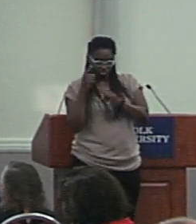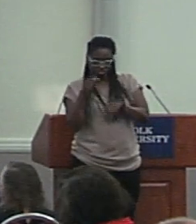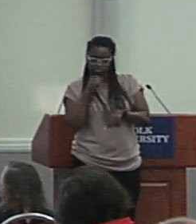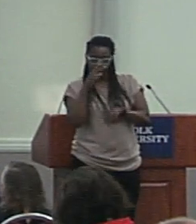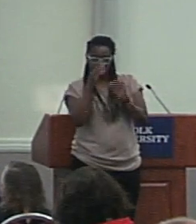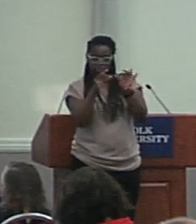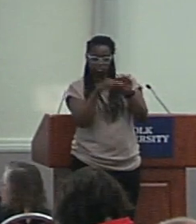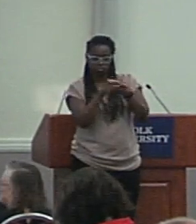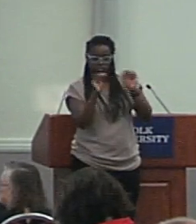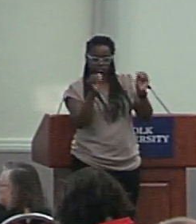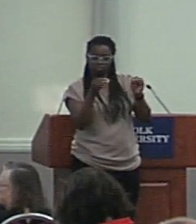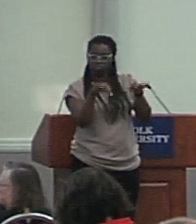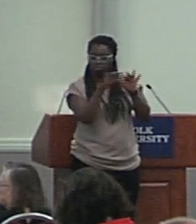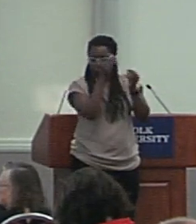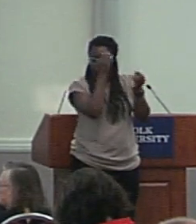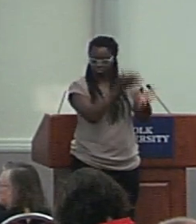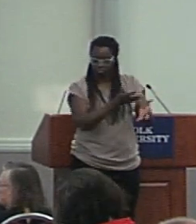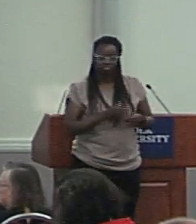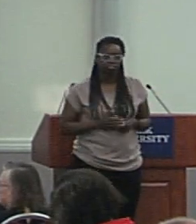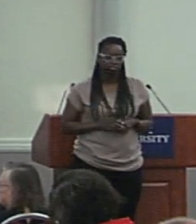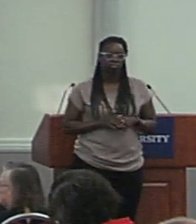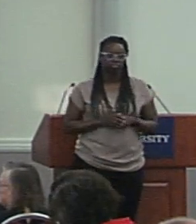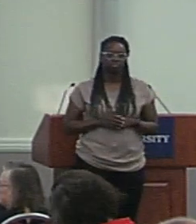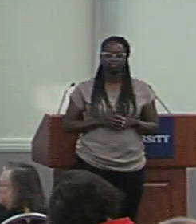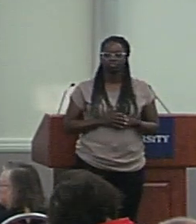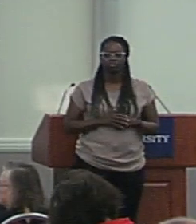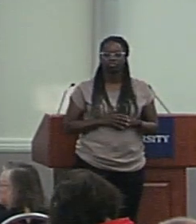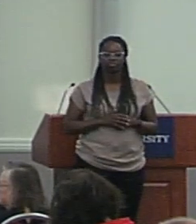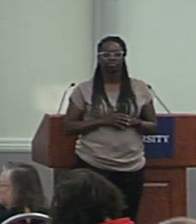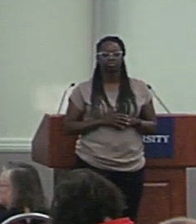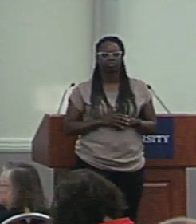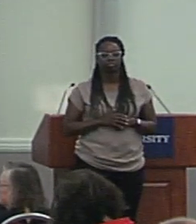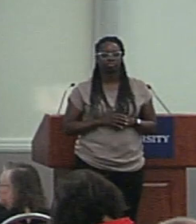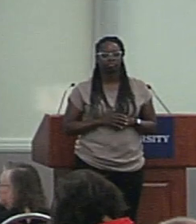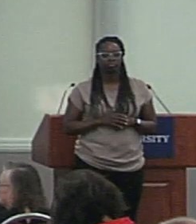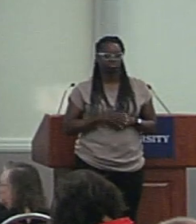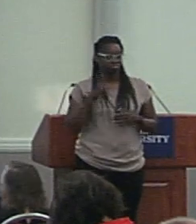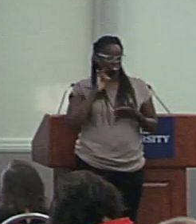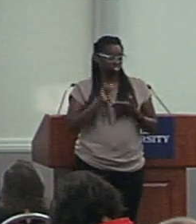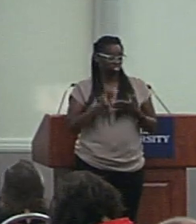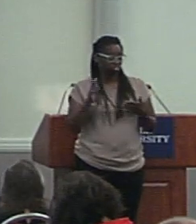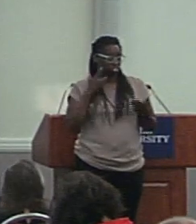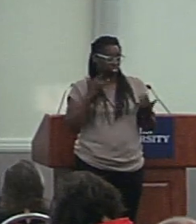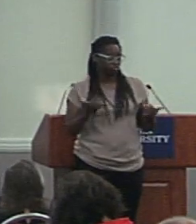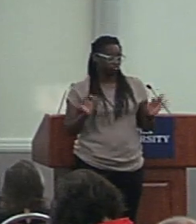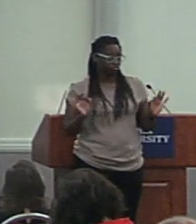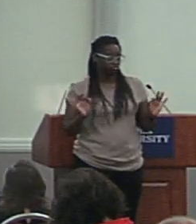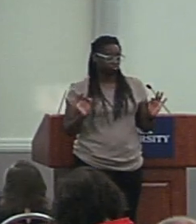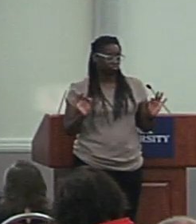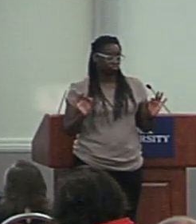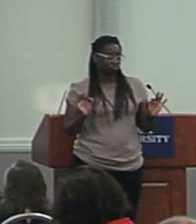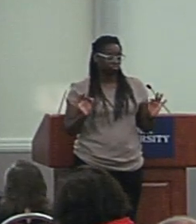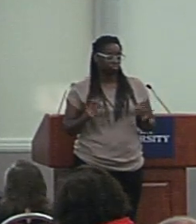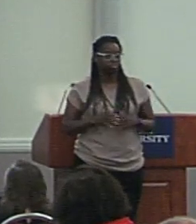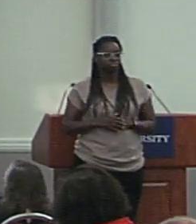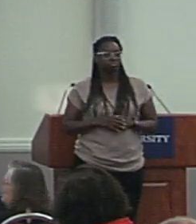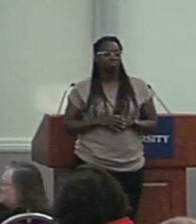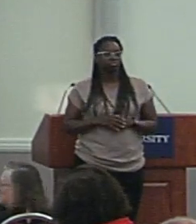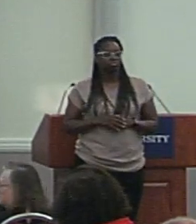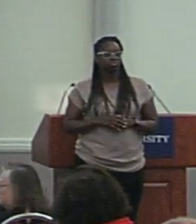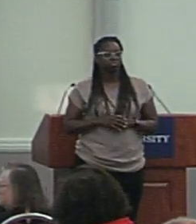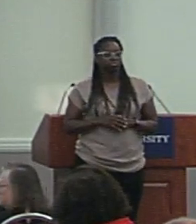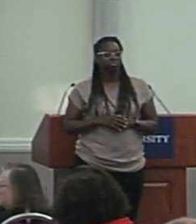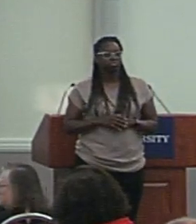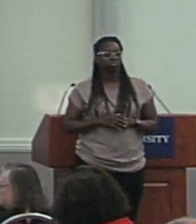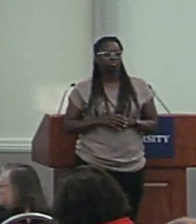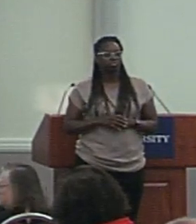that's the biggest thing that I'll let everyone in the room know. But that is all that we have today. And we also are getting cards printed up,